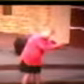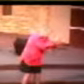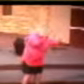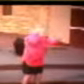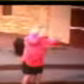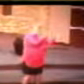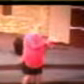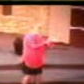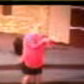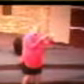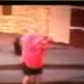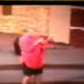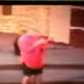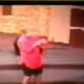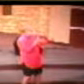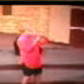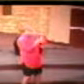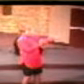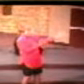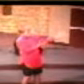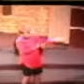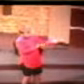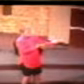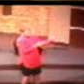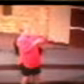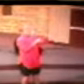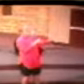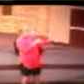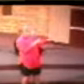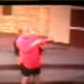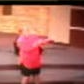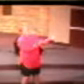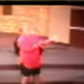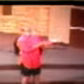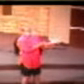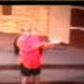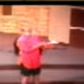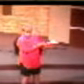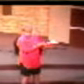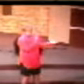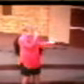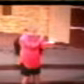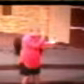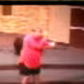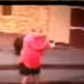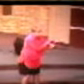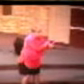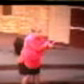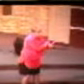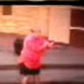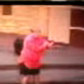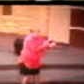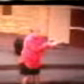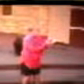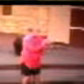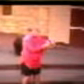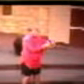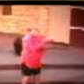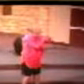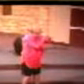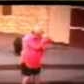and watches and waits and watches and waits. And when the time comes that the son